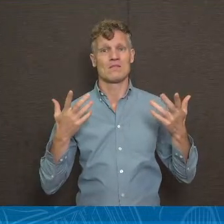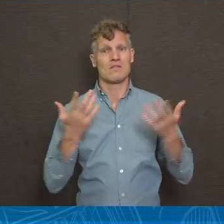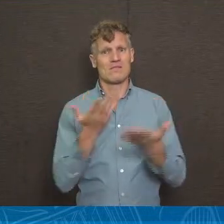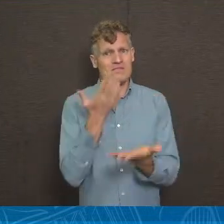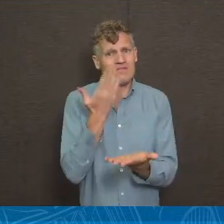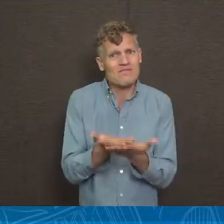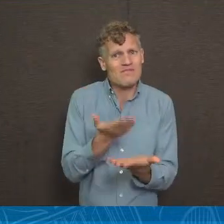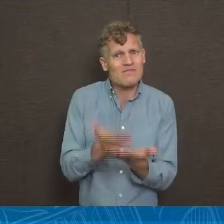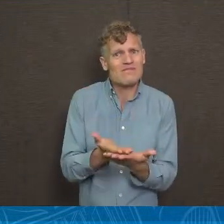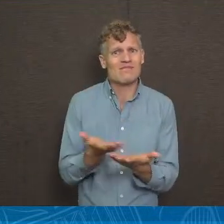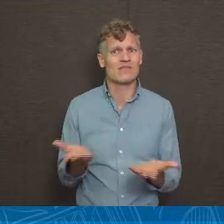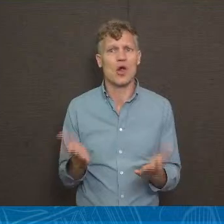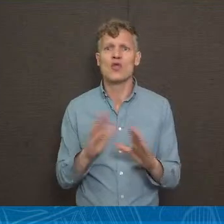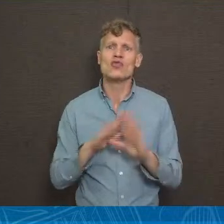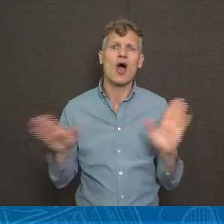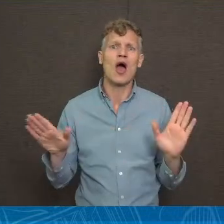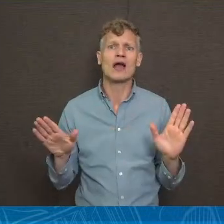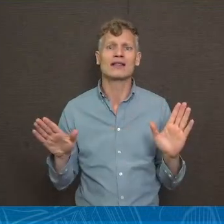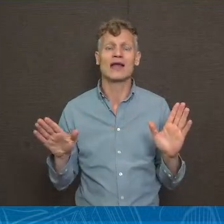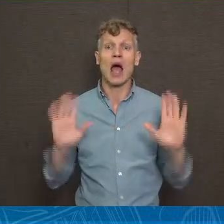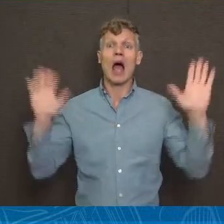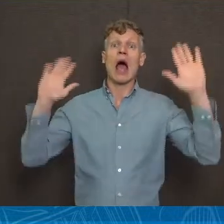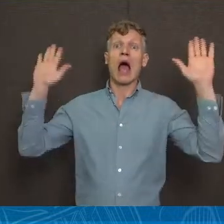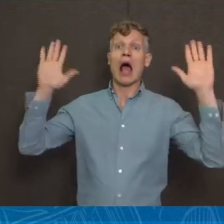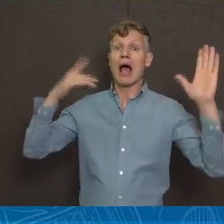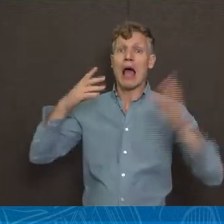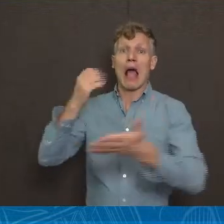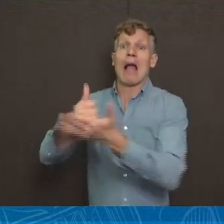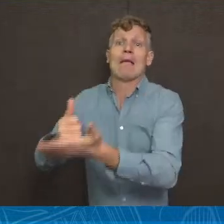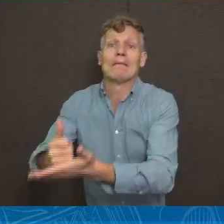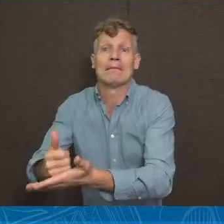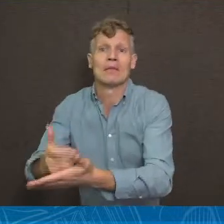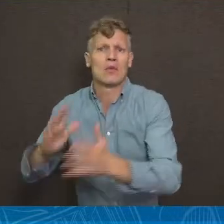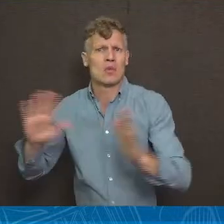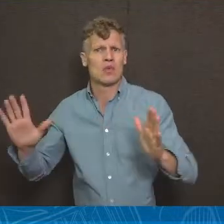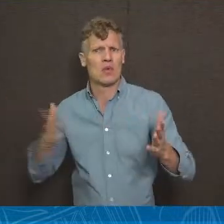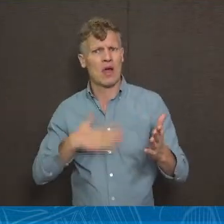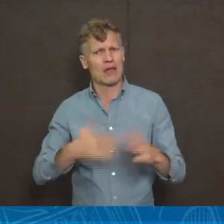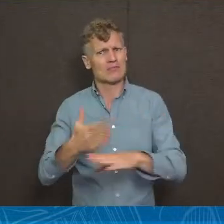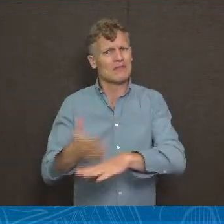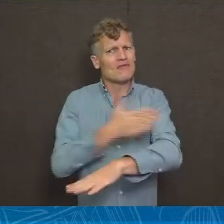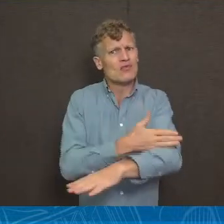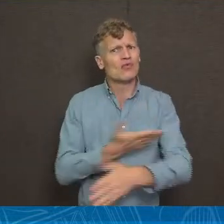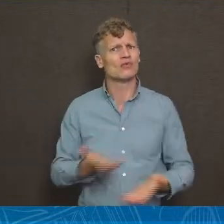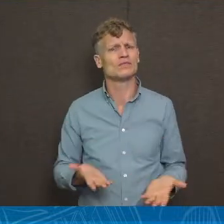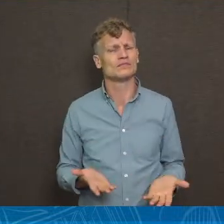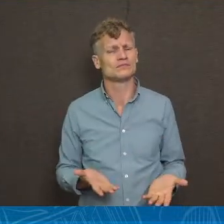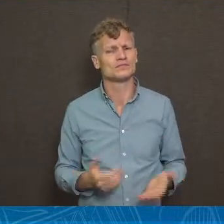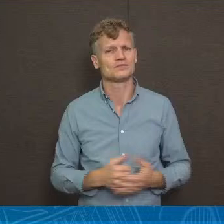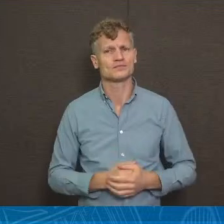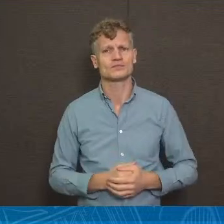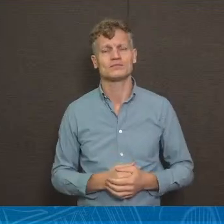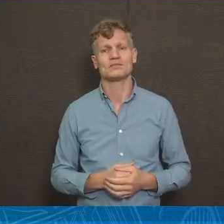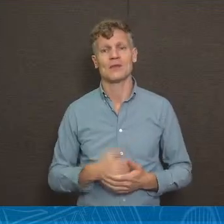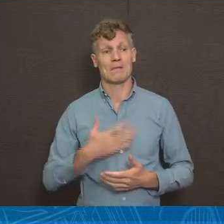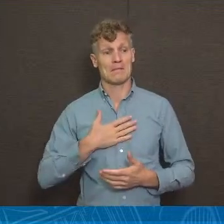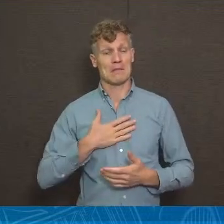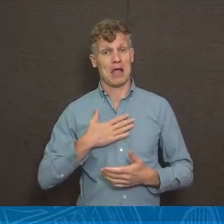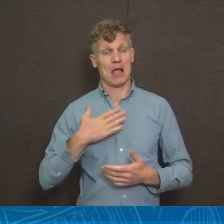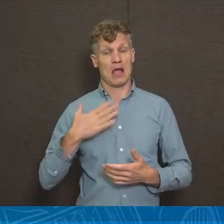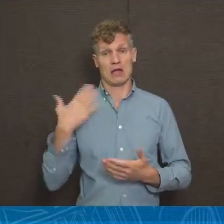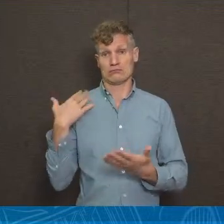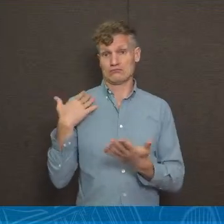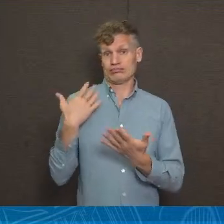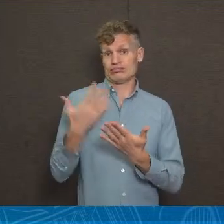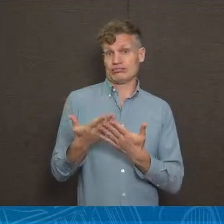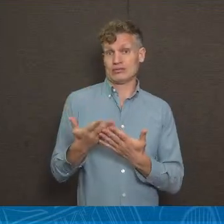way of response but to rehabilitation, because based on my experience, the accessibility